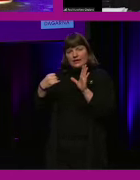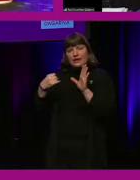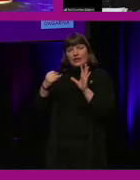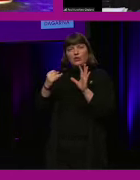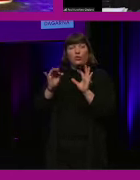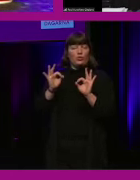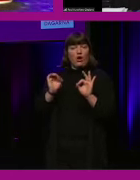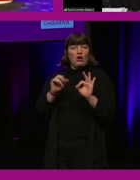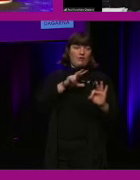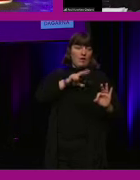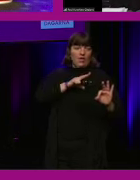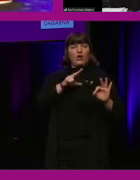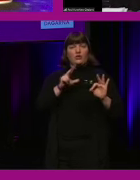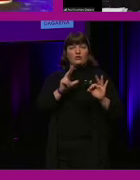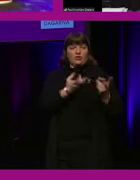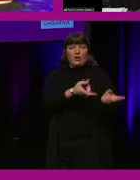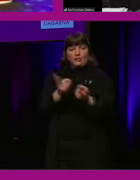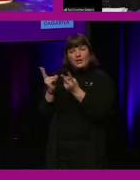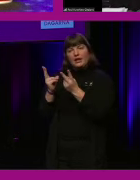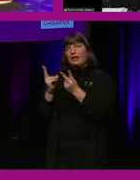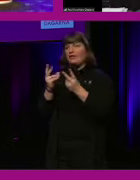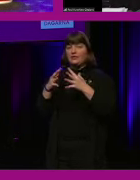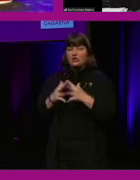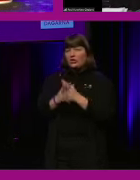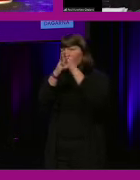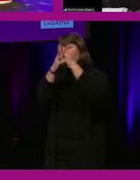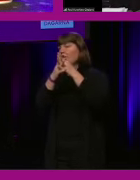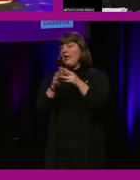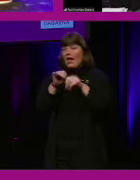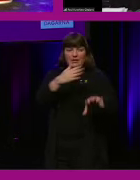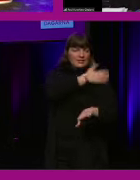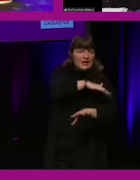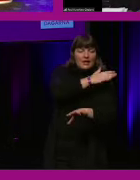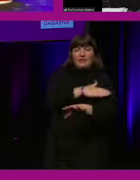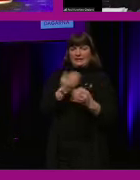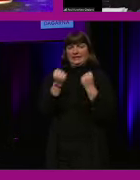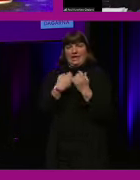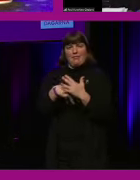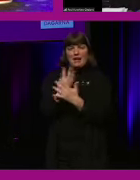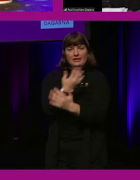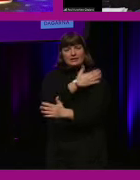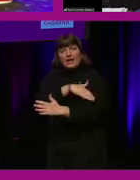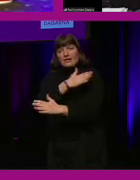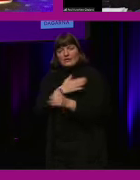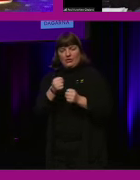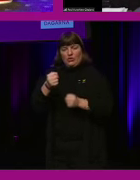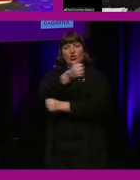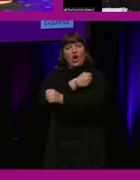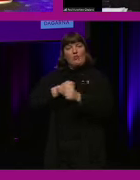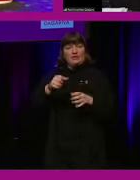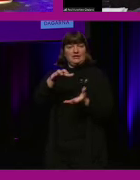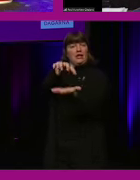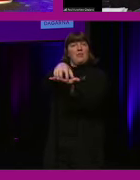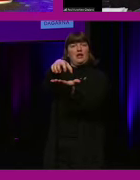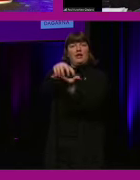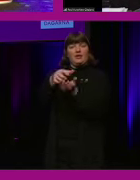democracy: executive, legislature, judiciary, public service, a strong media, dynamic civil society.